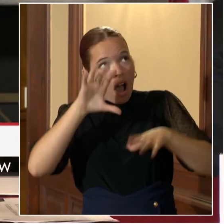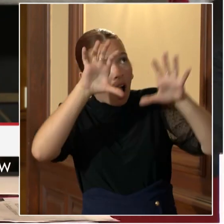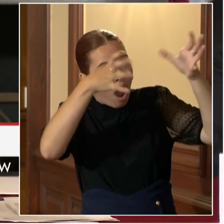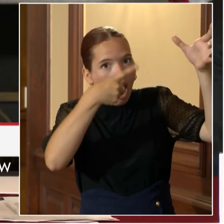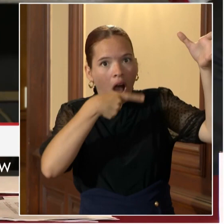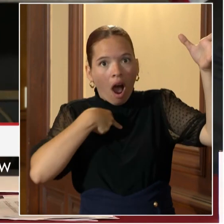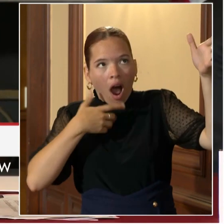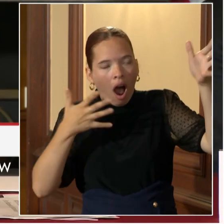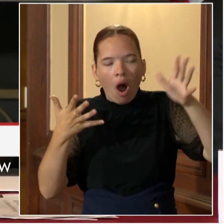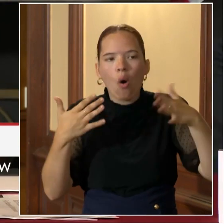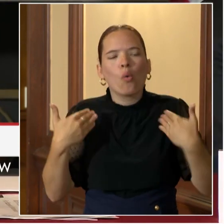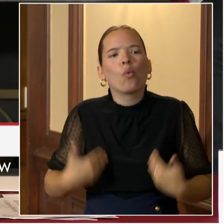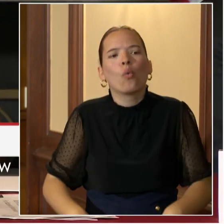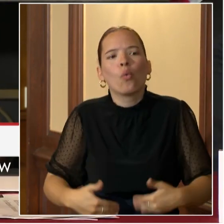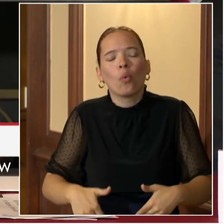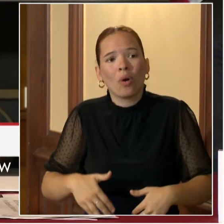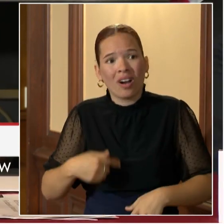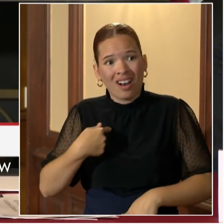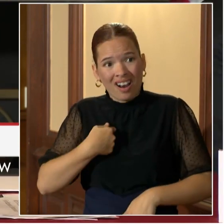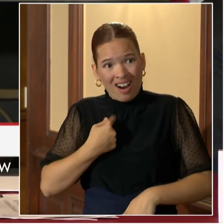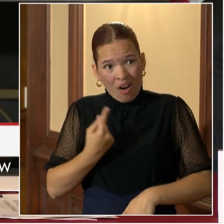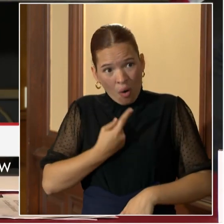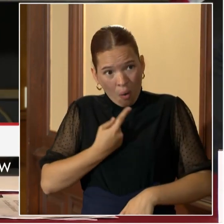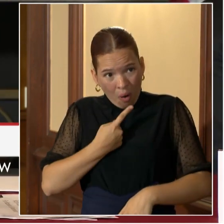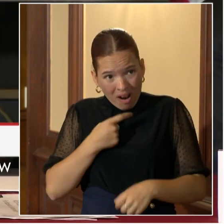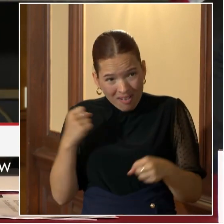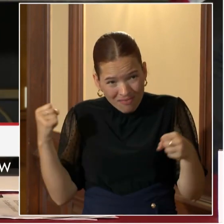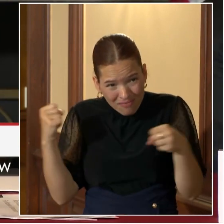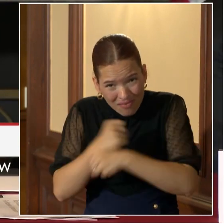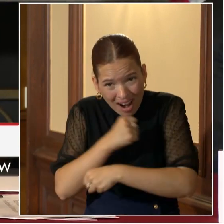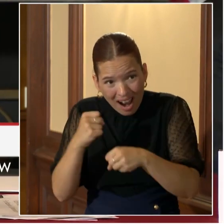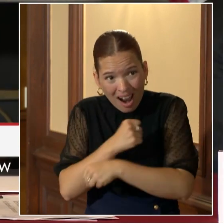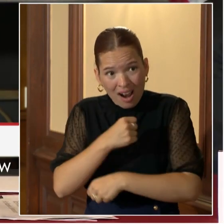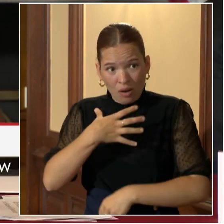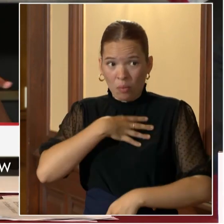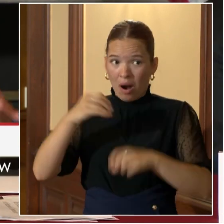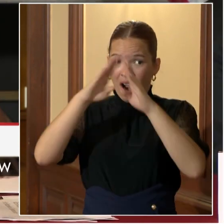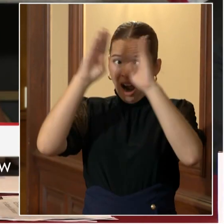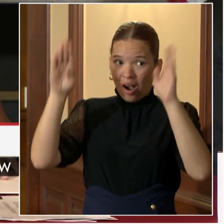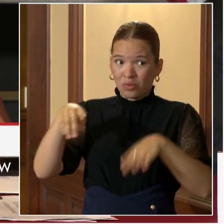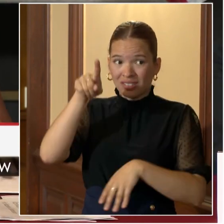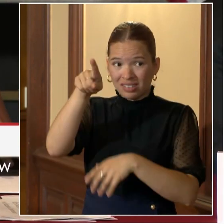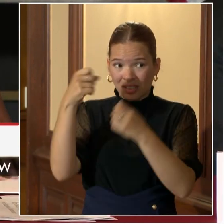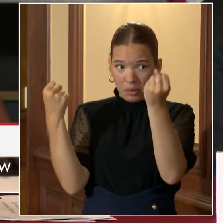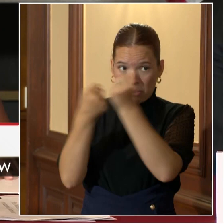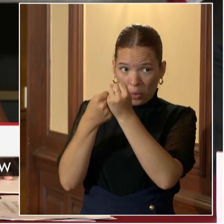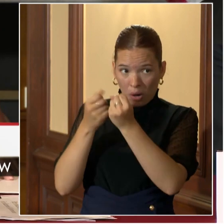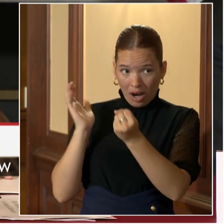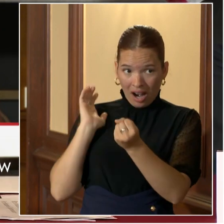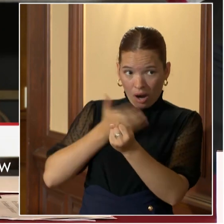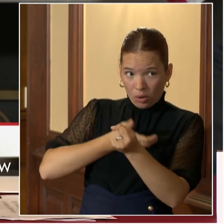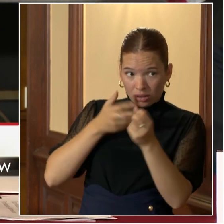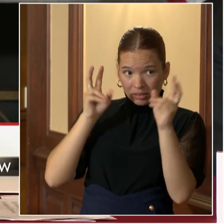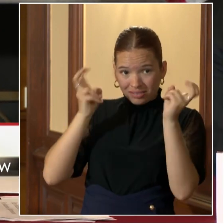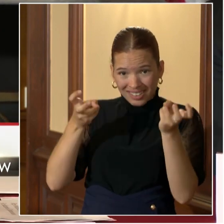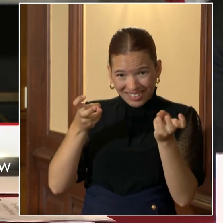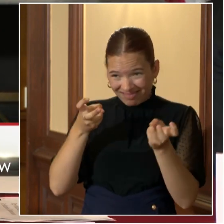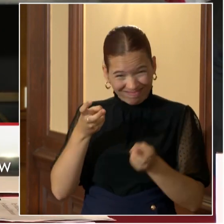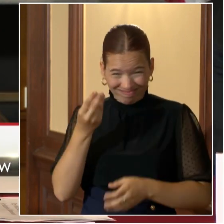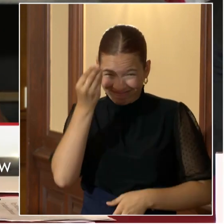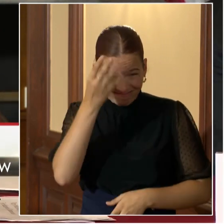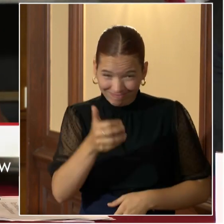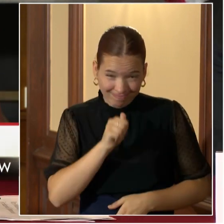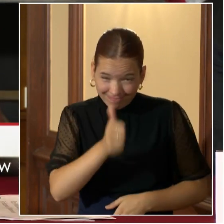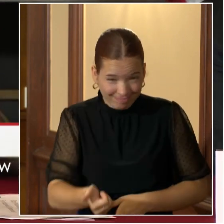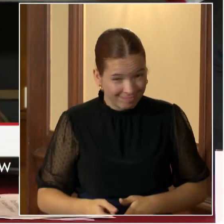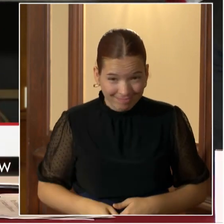have reasonable people in the White House that support our issues. But what is in our grasp is